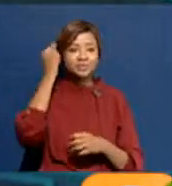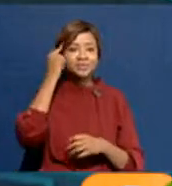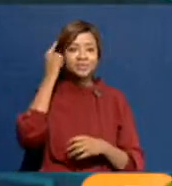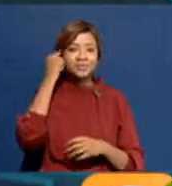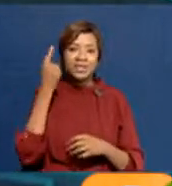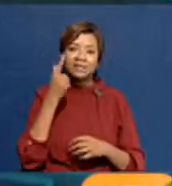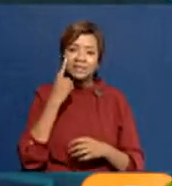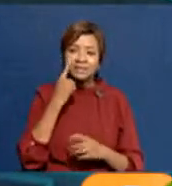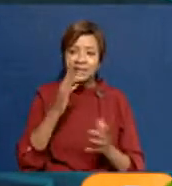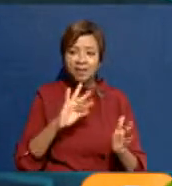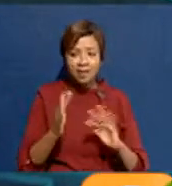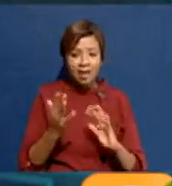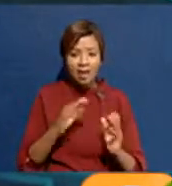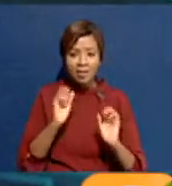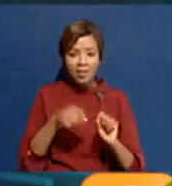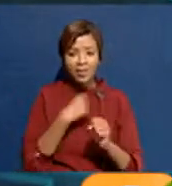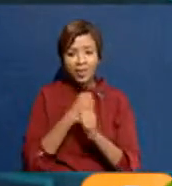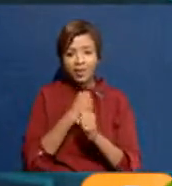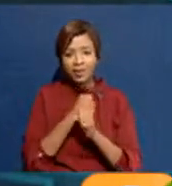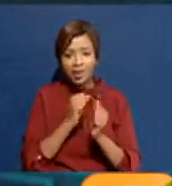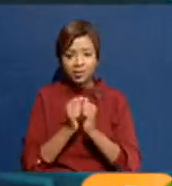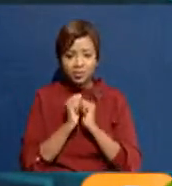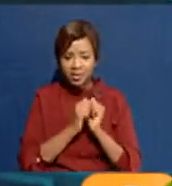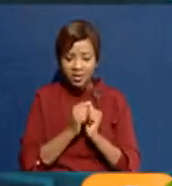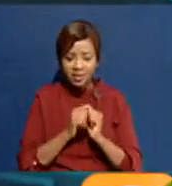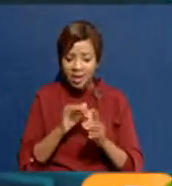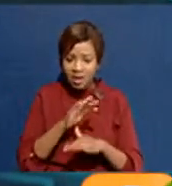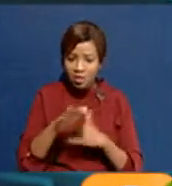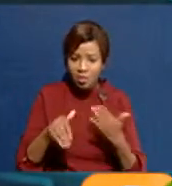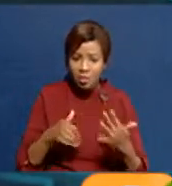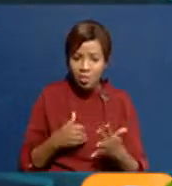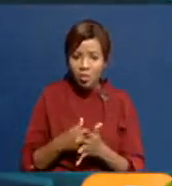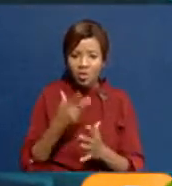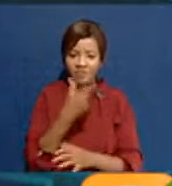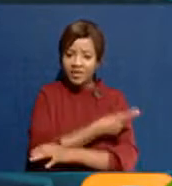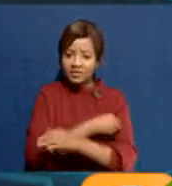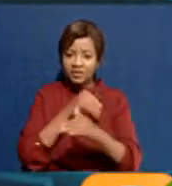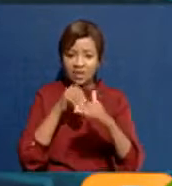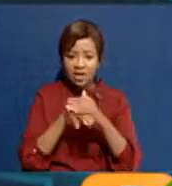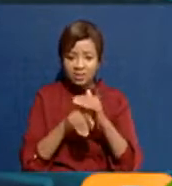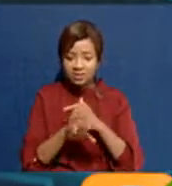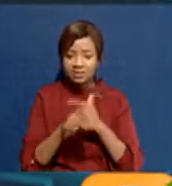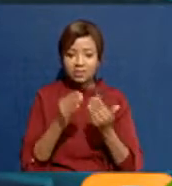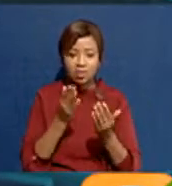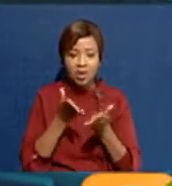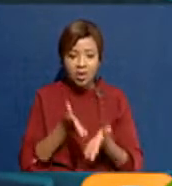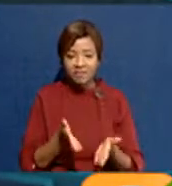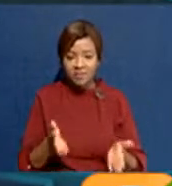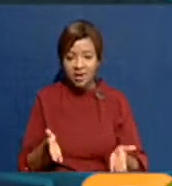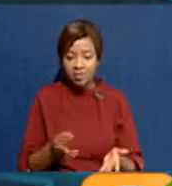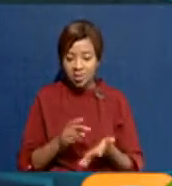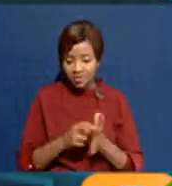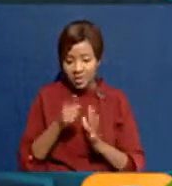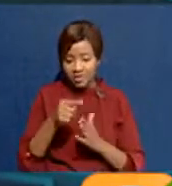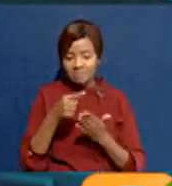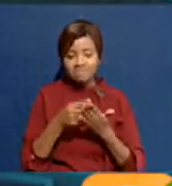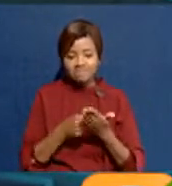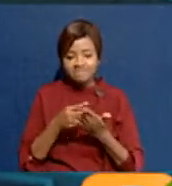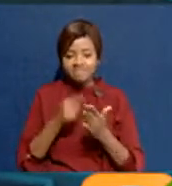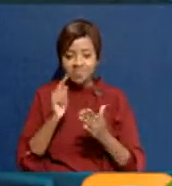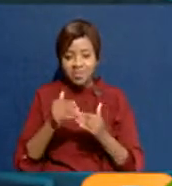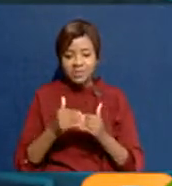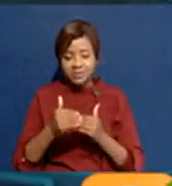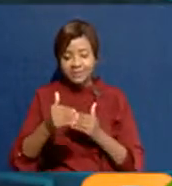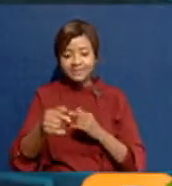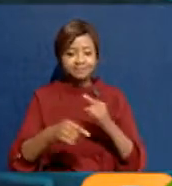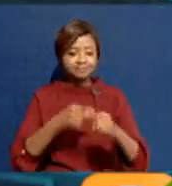which each child can take from to ensure they are vaccinated. Right. So that will be a conversation that we will need to